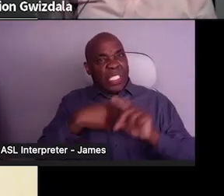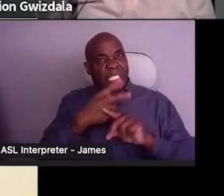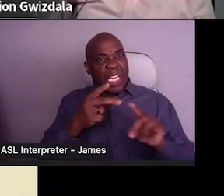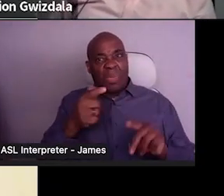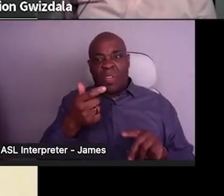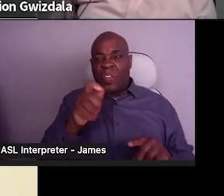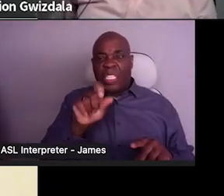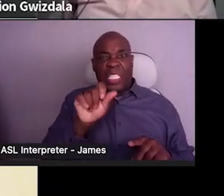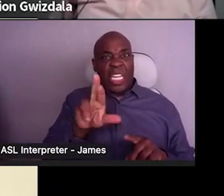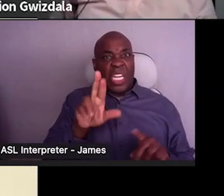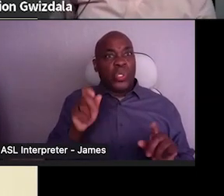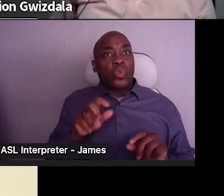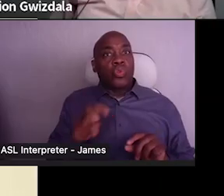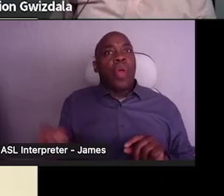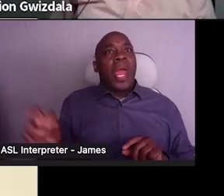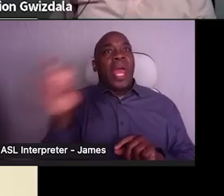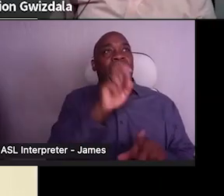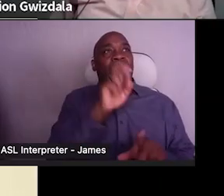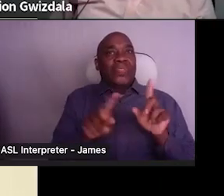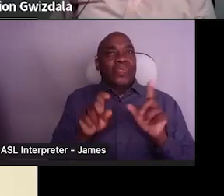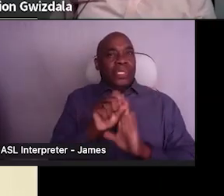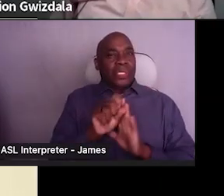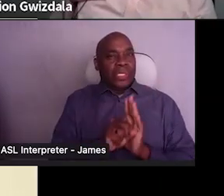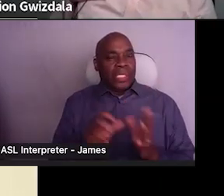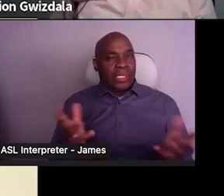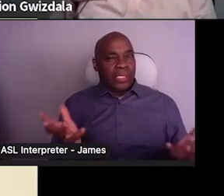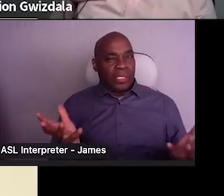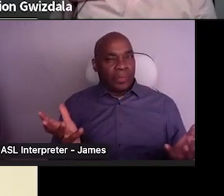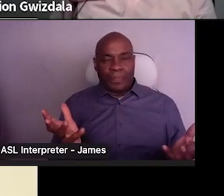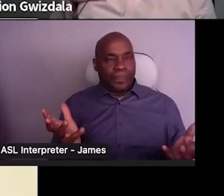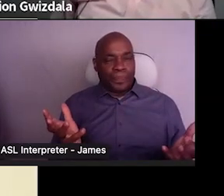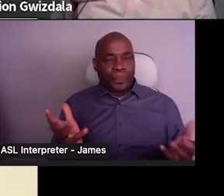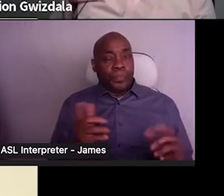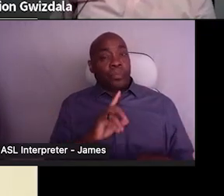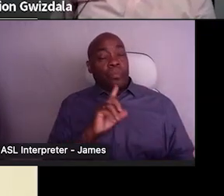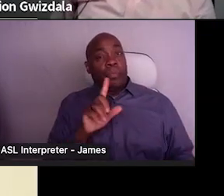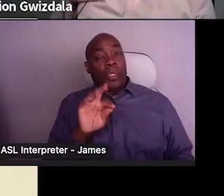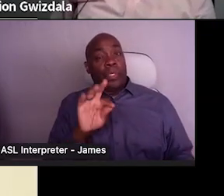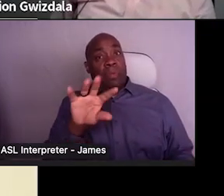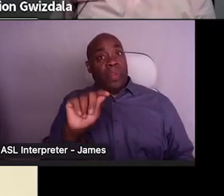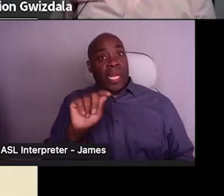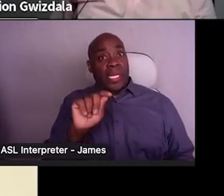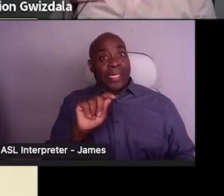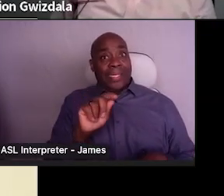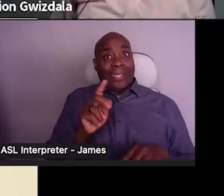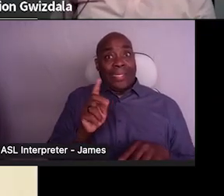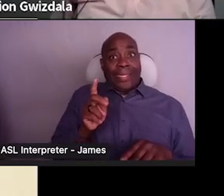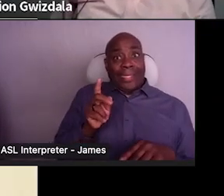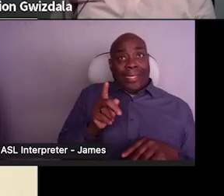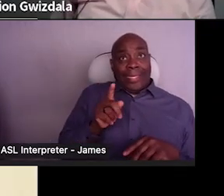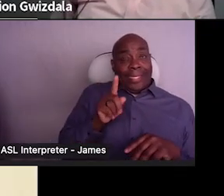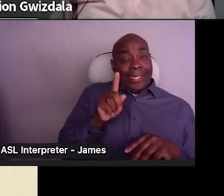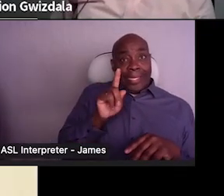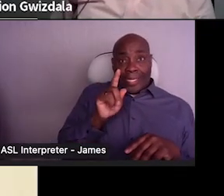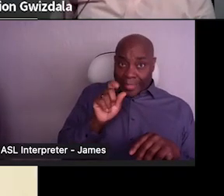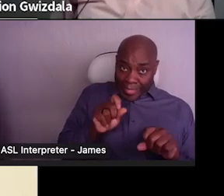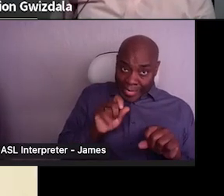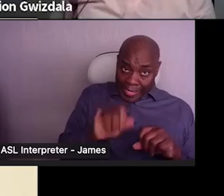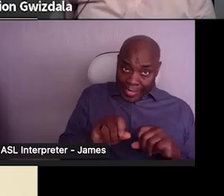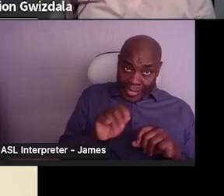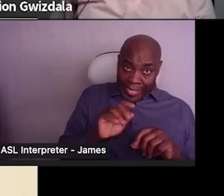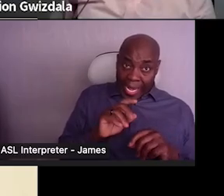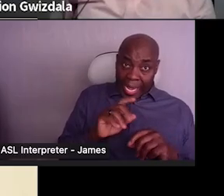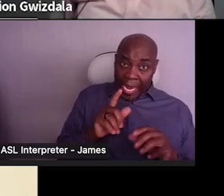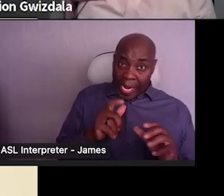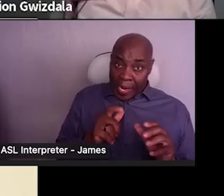of gear in order to travel across state lines. Well, the fact of the matter is that none of that can actually